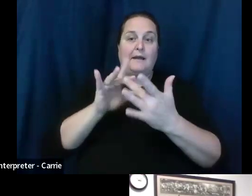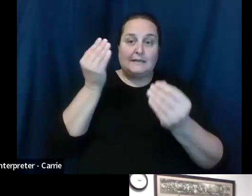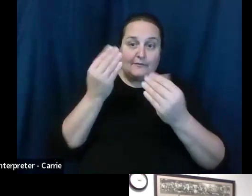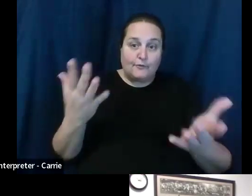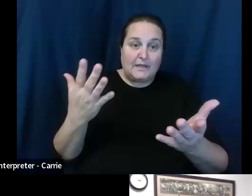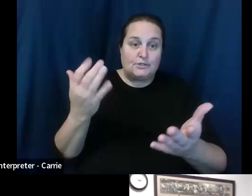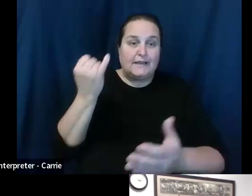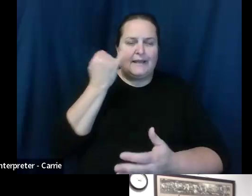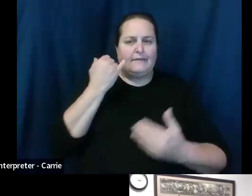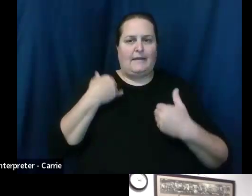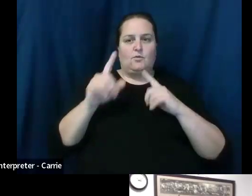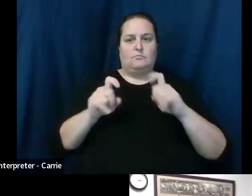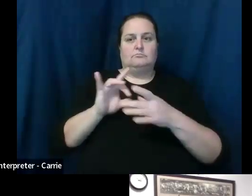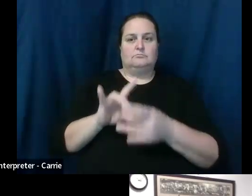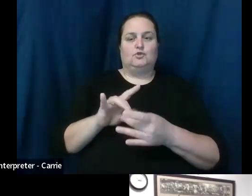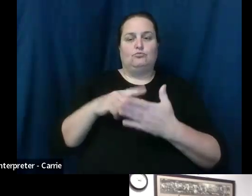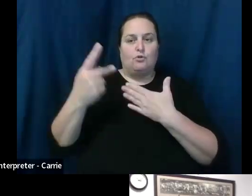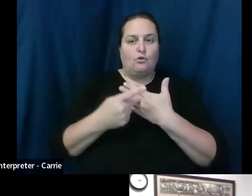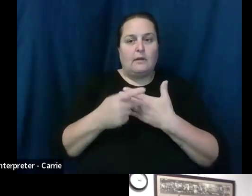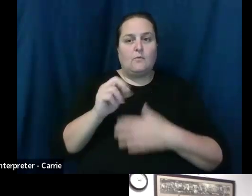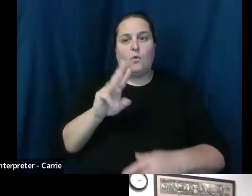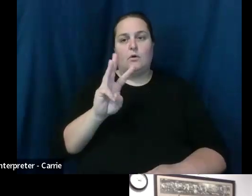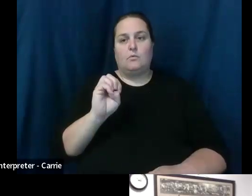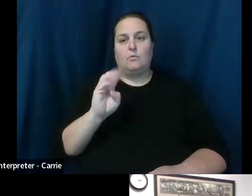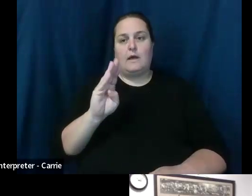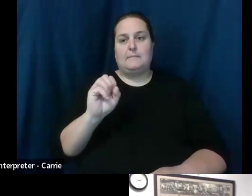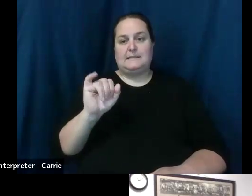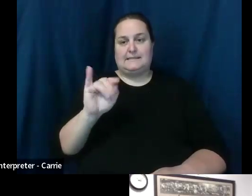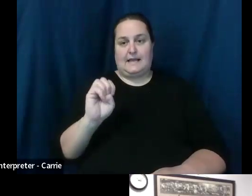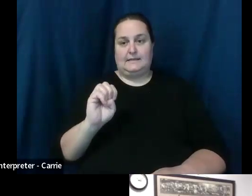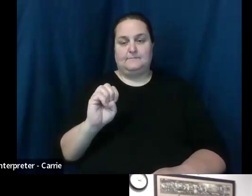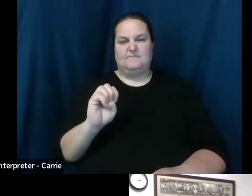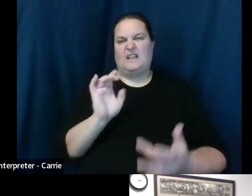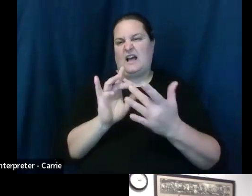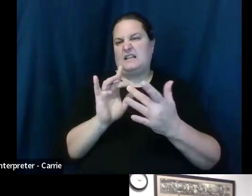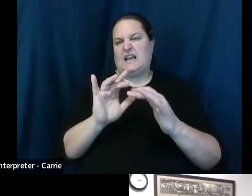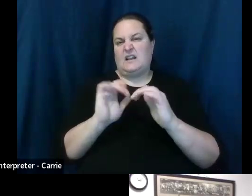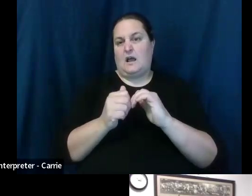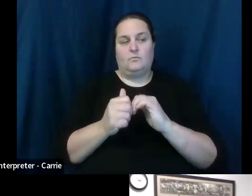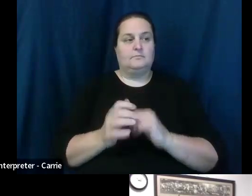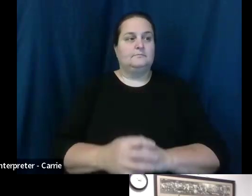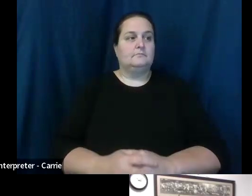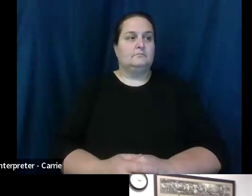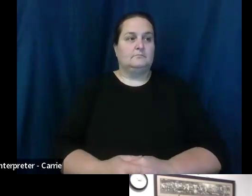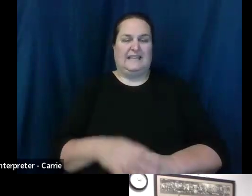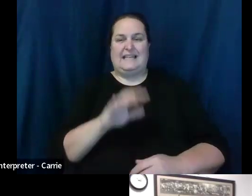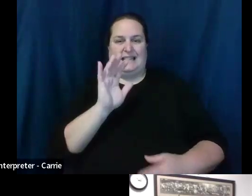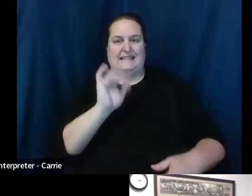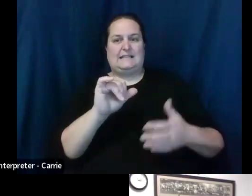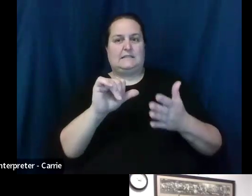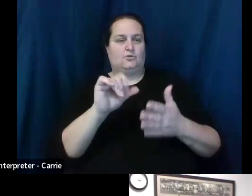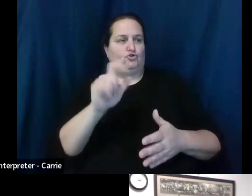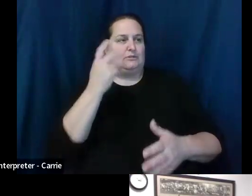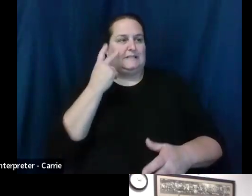any questions about the program or the website. So I'll give you a little bit of a visual of those. You should be seeing this action center right